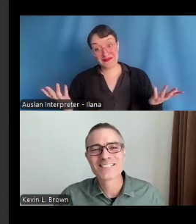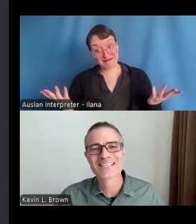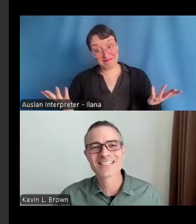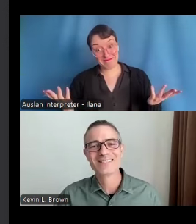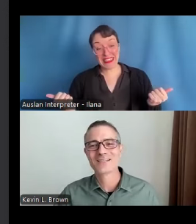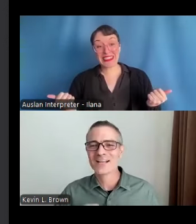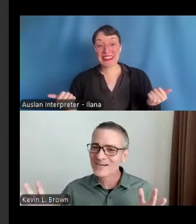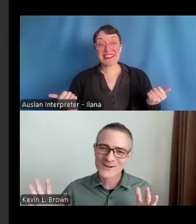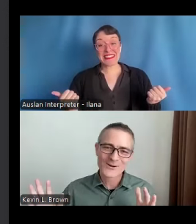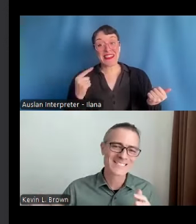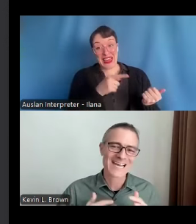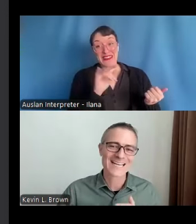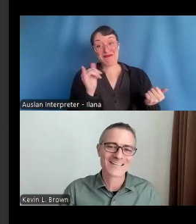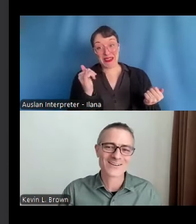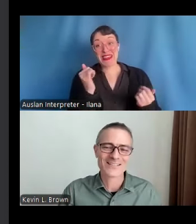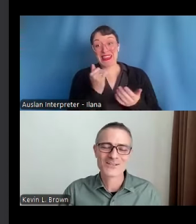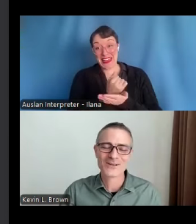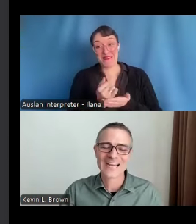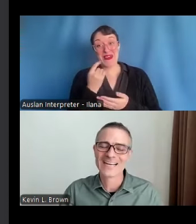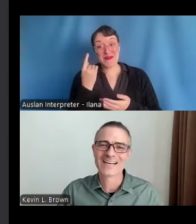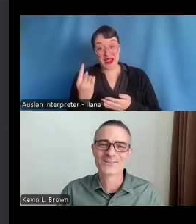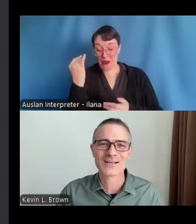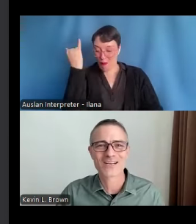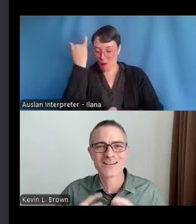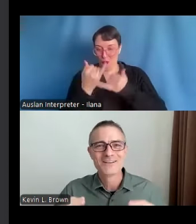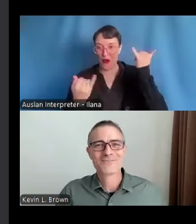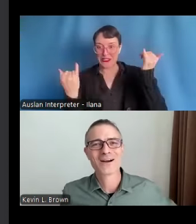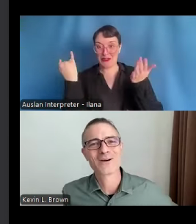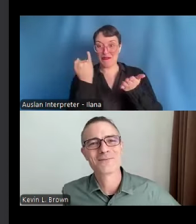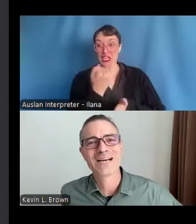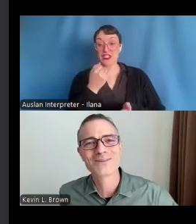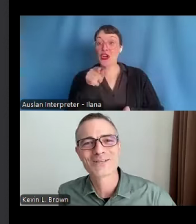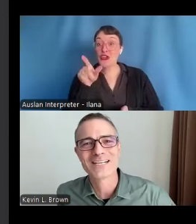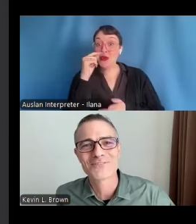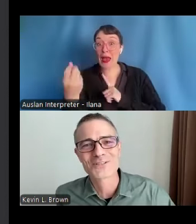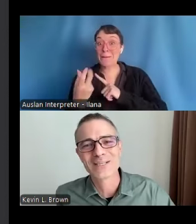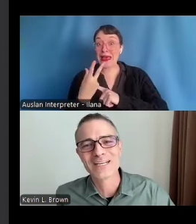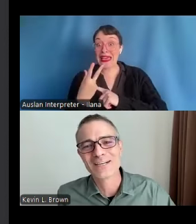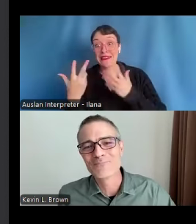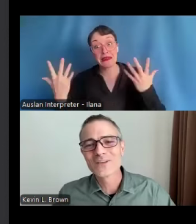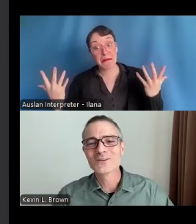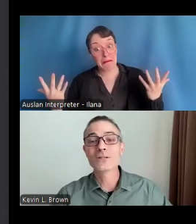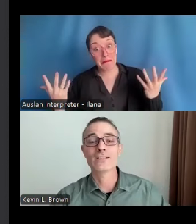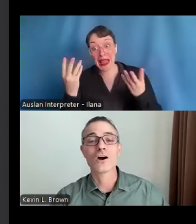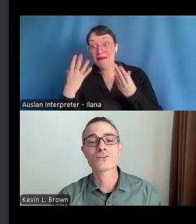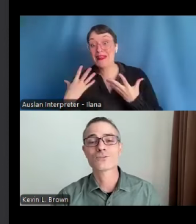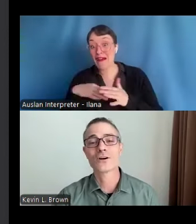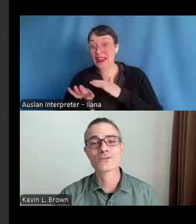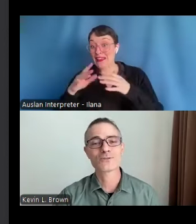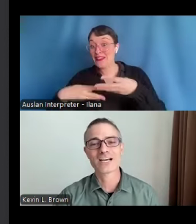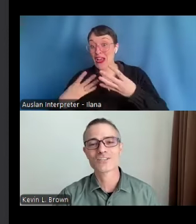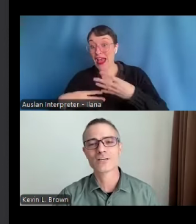donor rejection, you can let me know in the chat or in the Q&A, and I'll try to figure out a way to buy you a drink virtually. Really